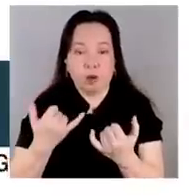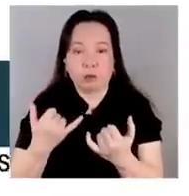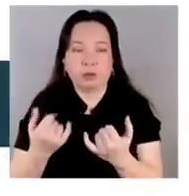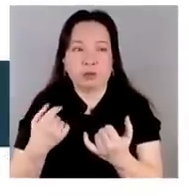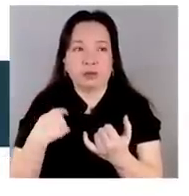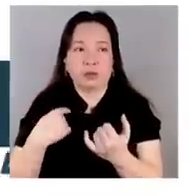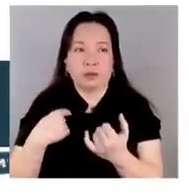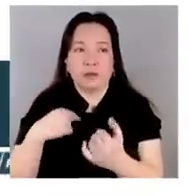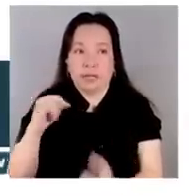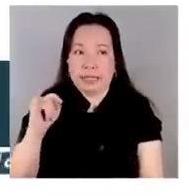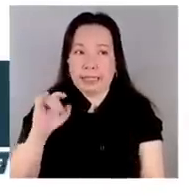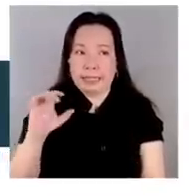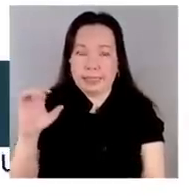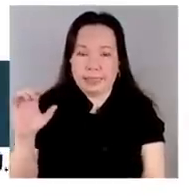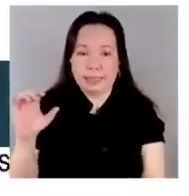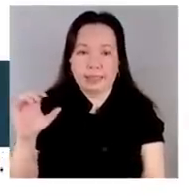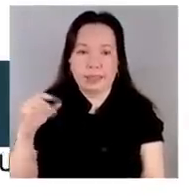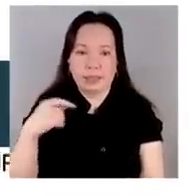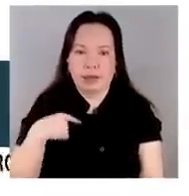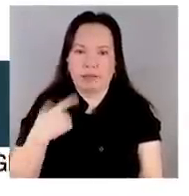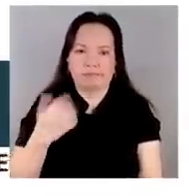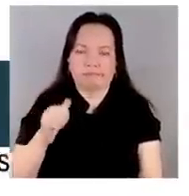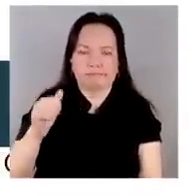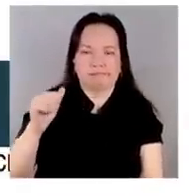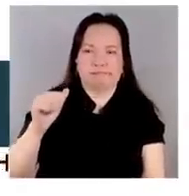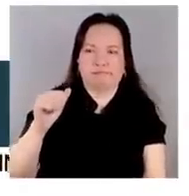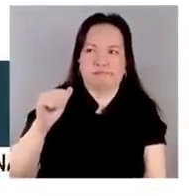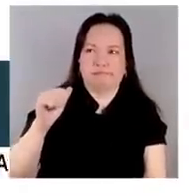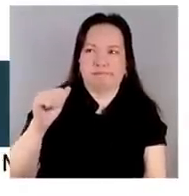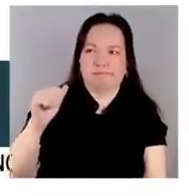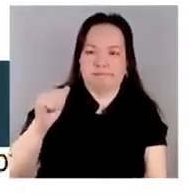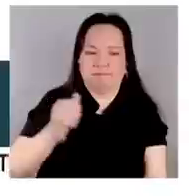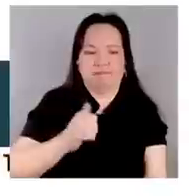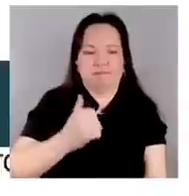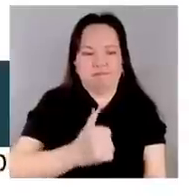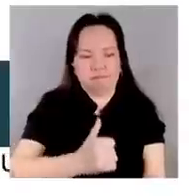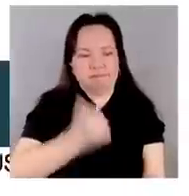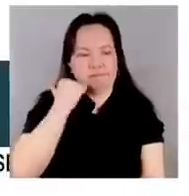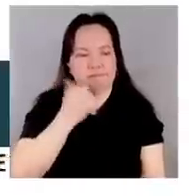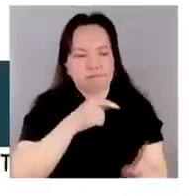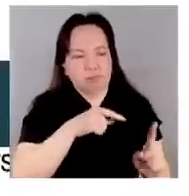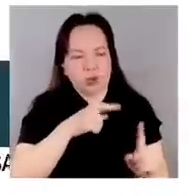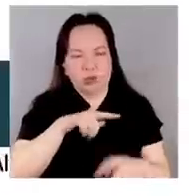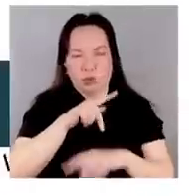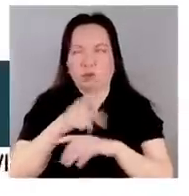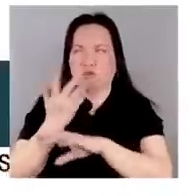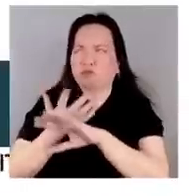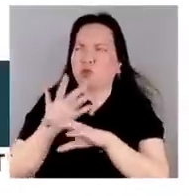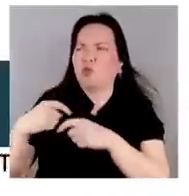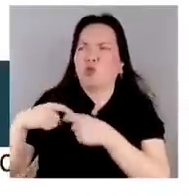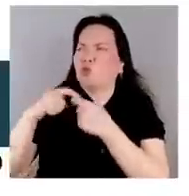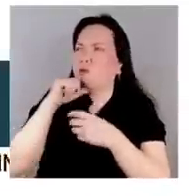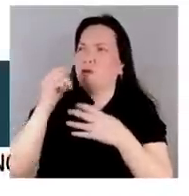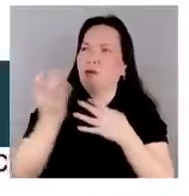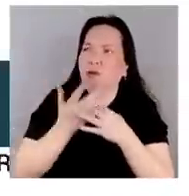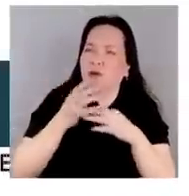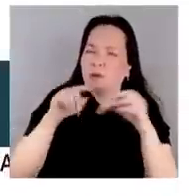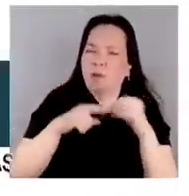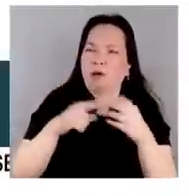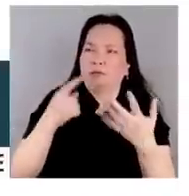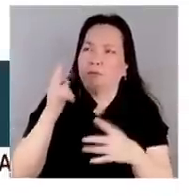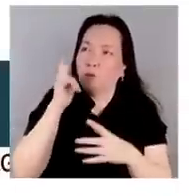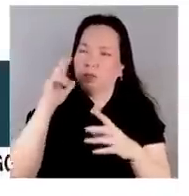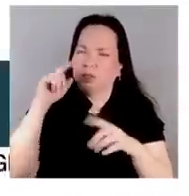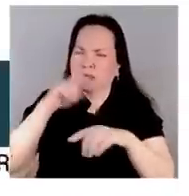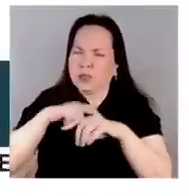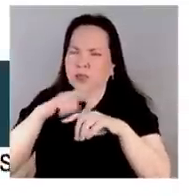ICC had just rejected the appeal to suspend the investigation into the Duterte administration's bloody drug war, while the